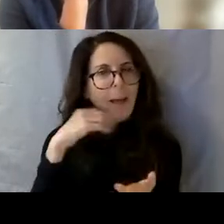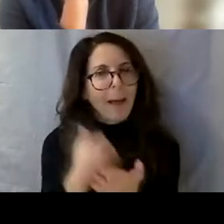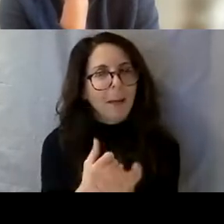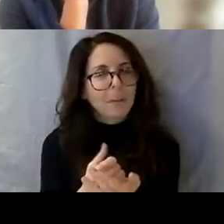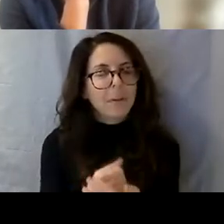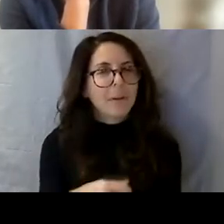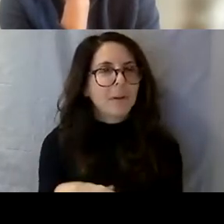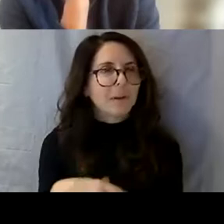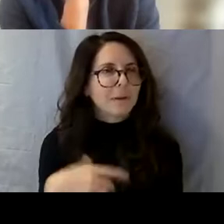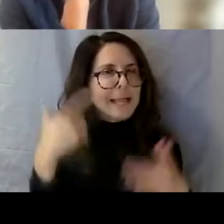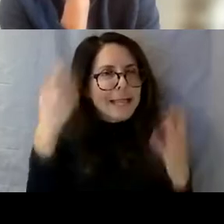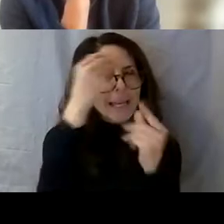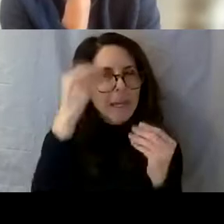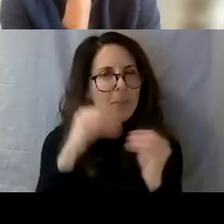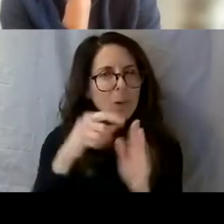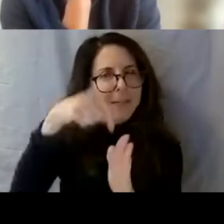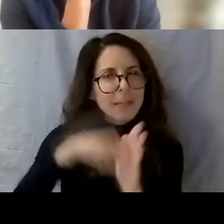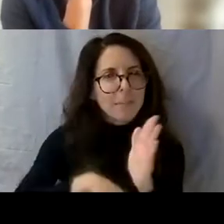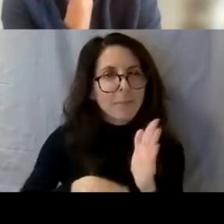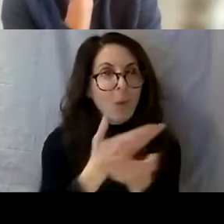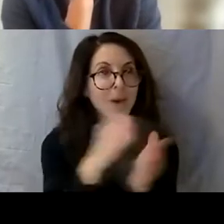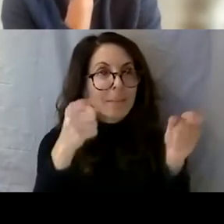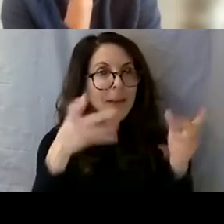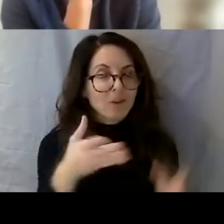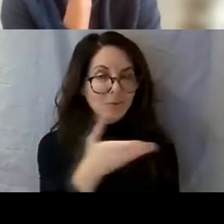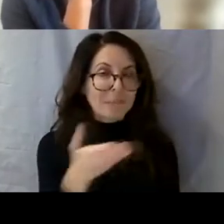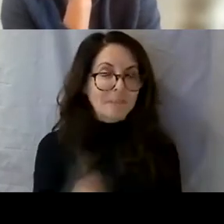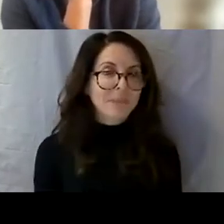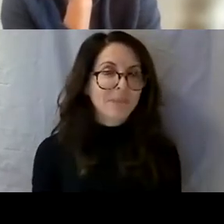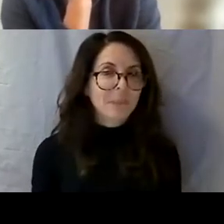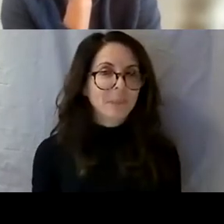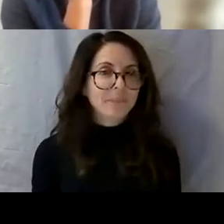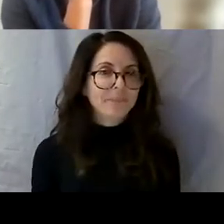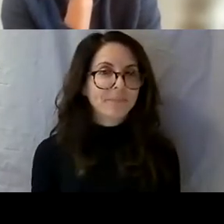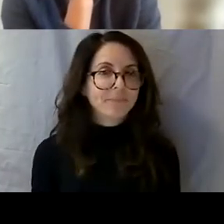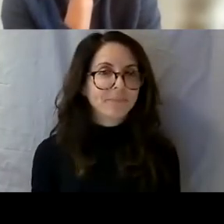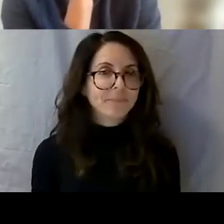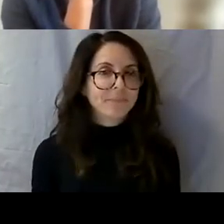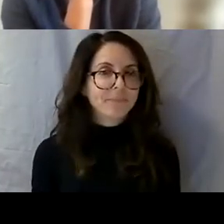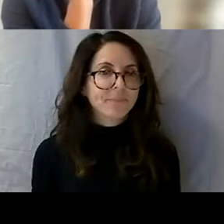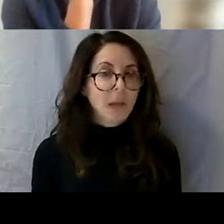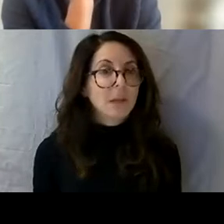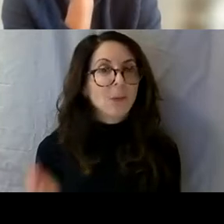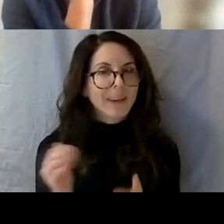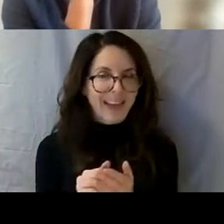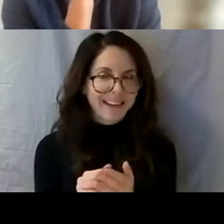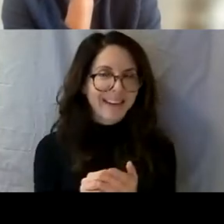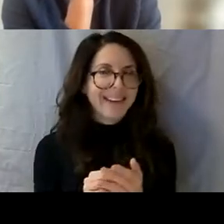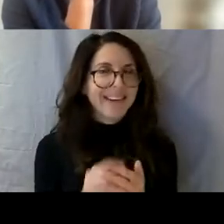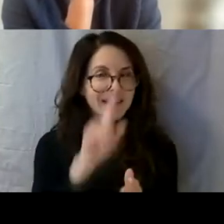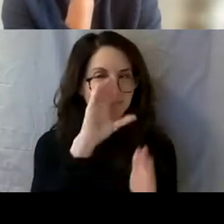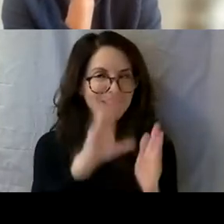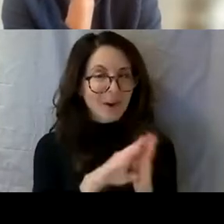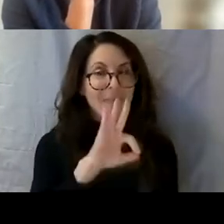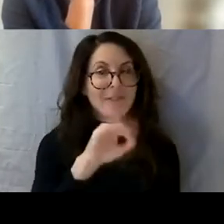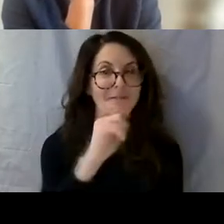understanding and the thinking of the management of the organization. So I want to go back to my Fox image. I just think more